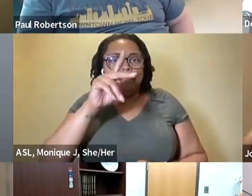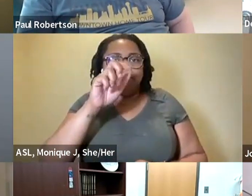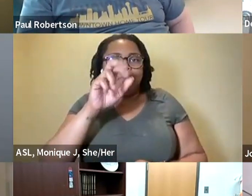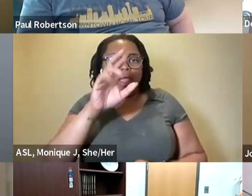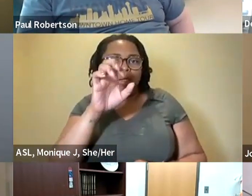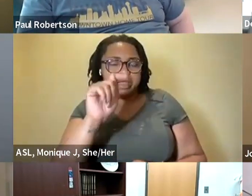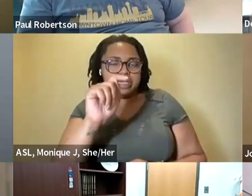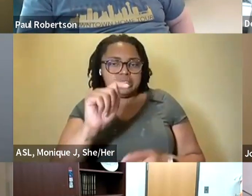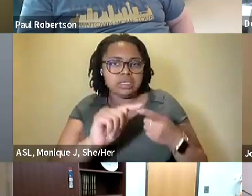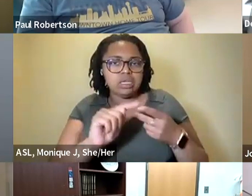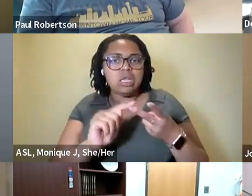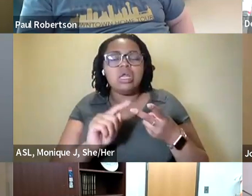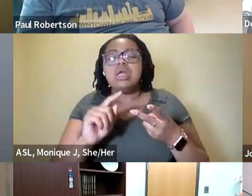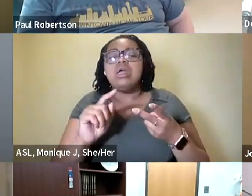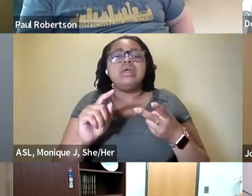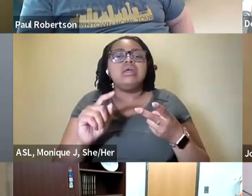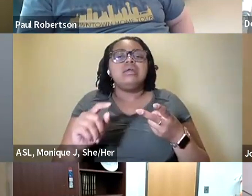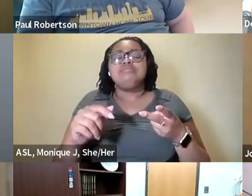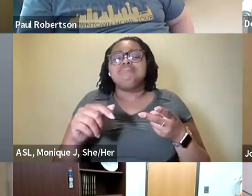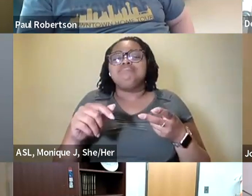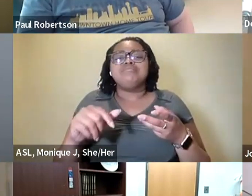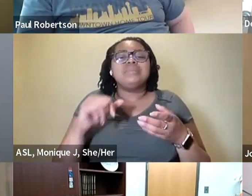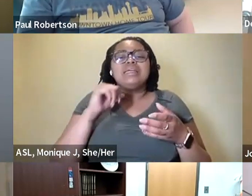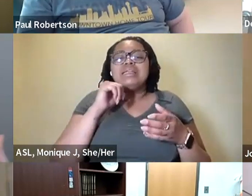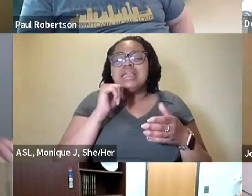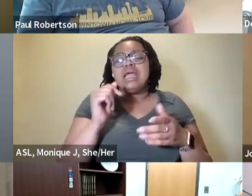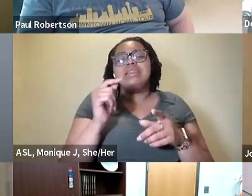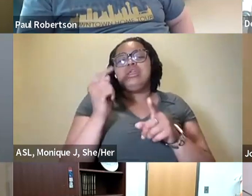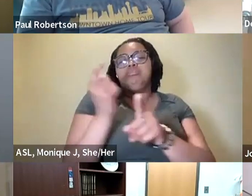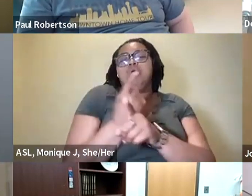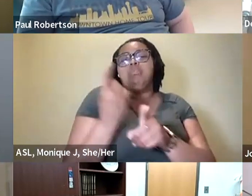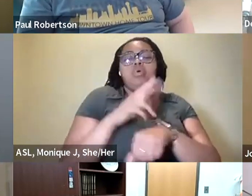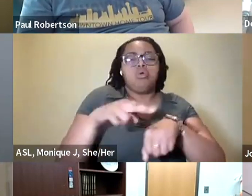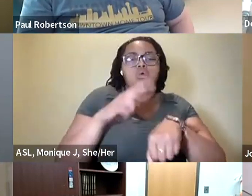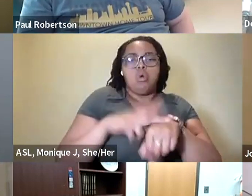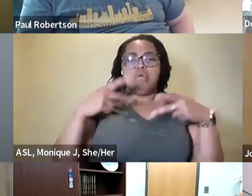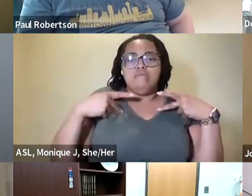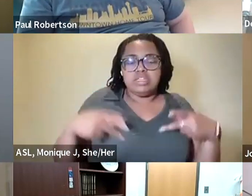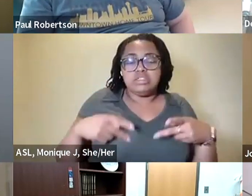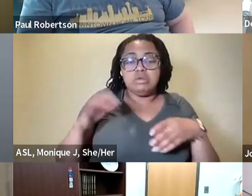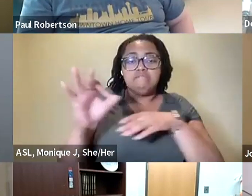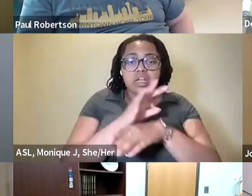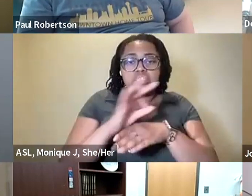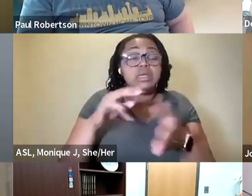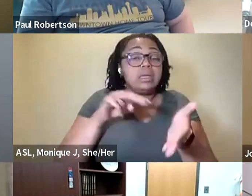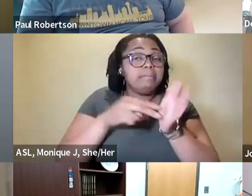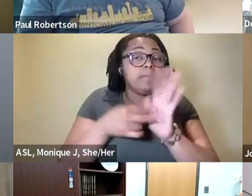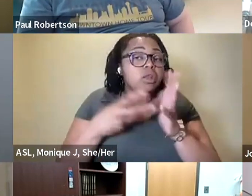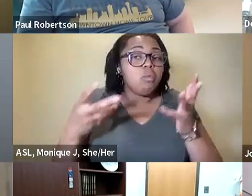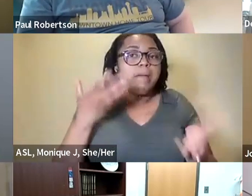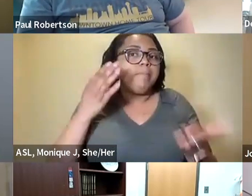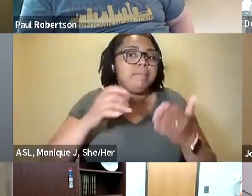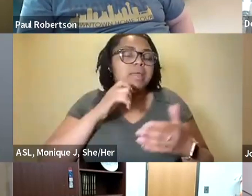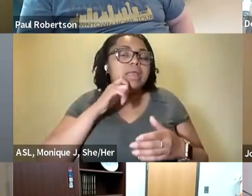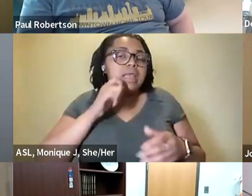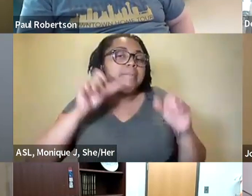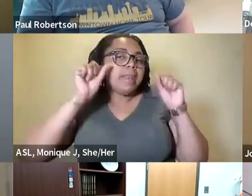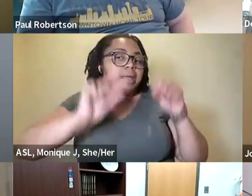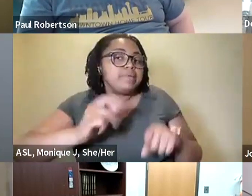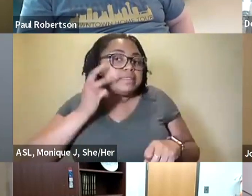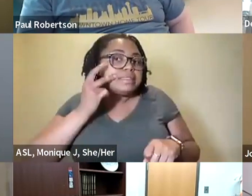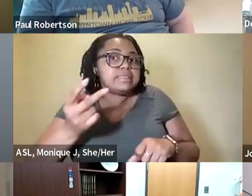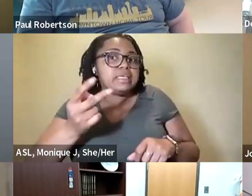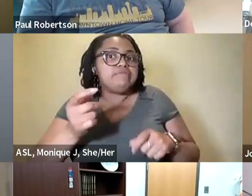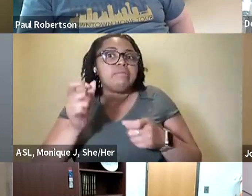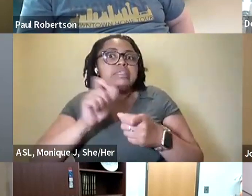proper, normal, or typical functioning, you know, not being able to see at a certain distance or hear certain sounds